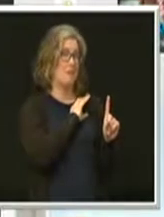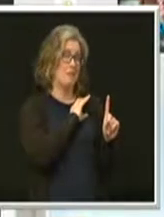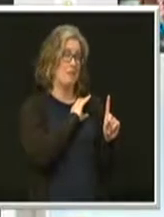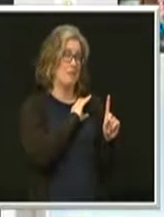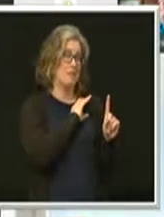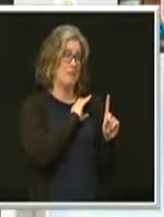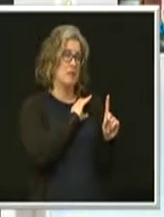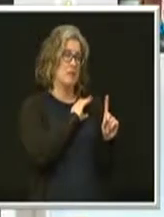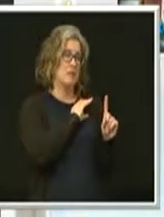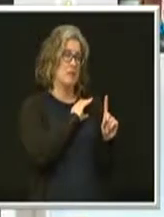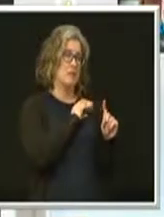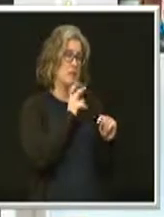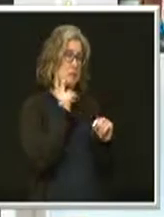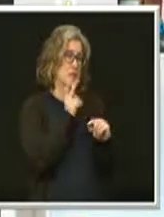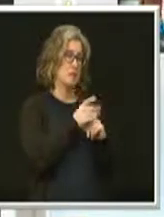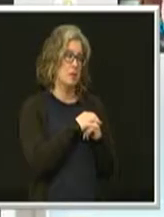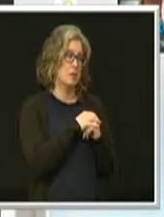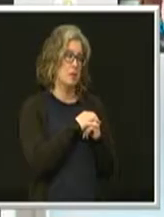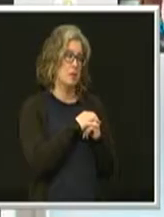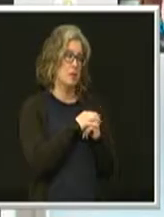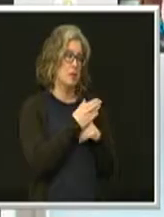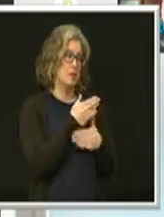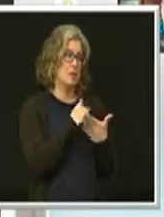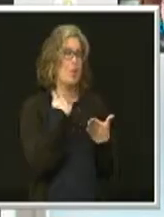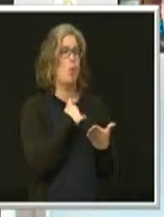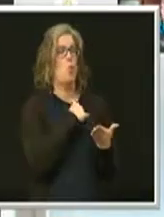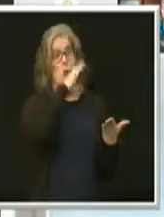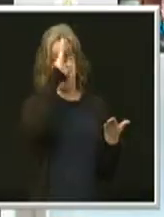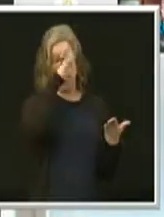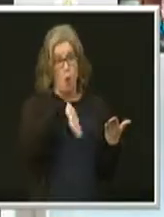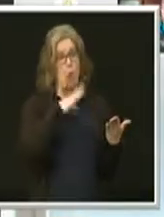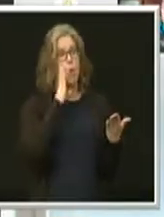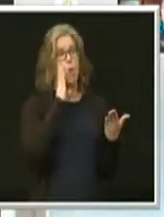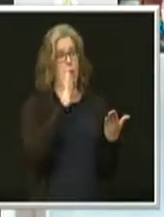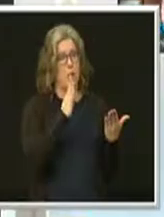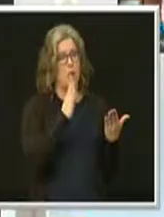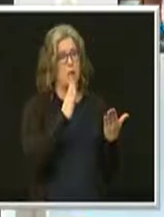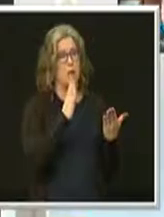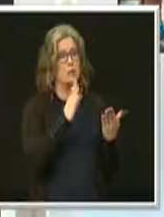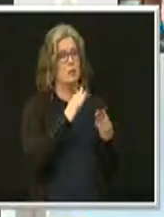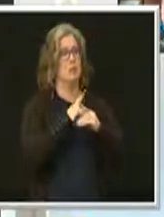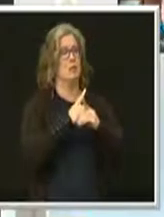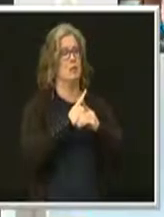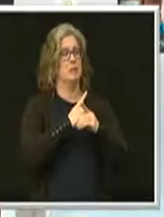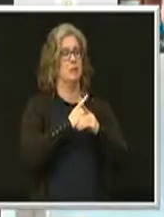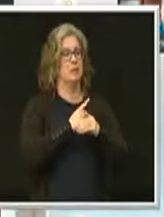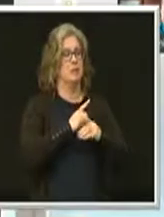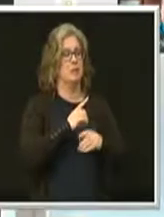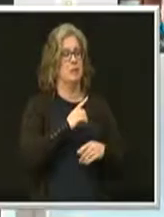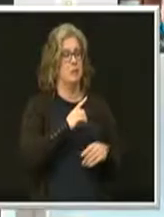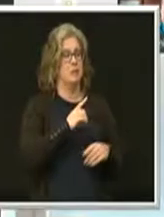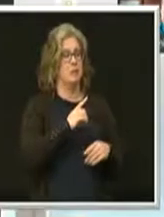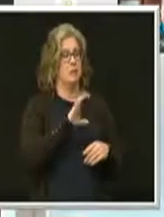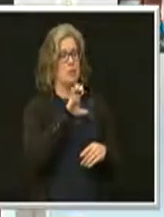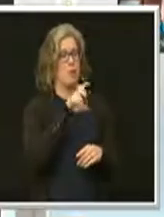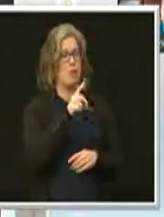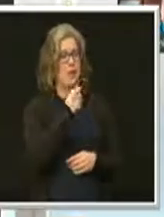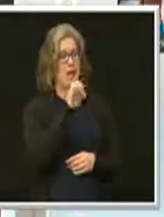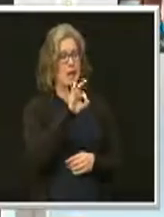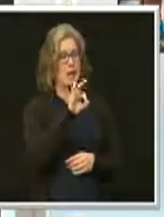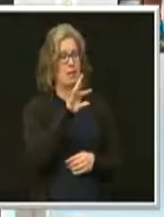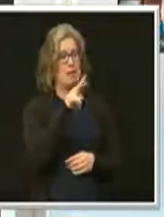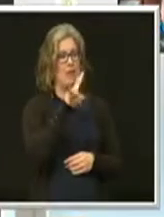some the things that we know that will defend us or defend the